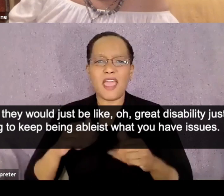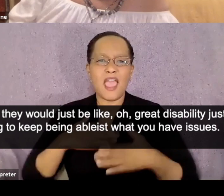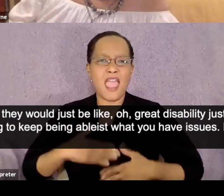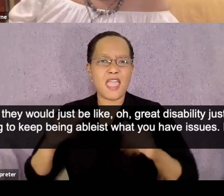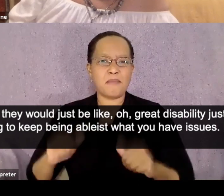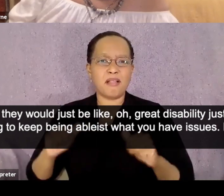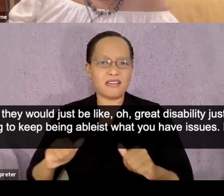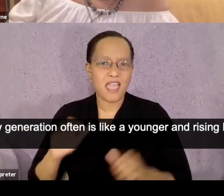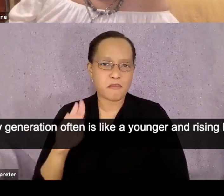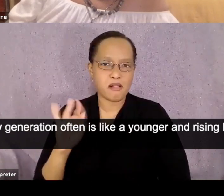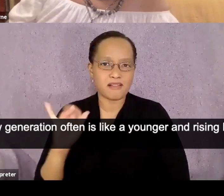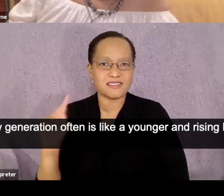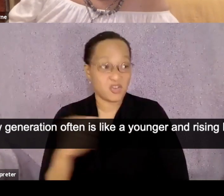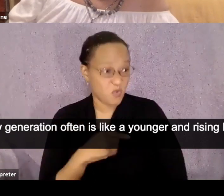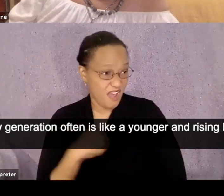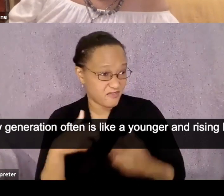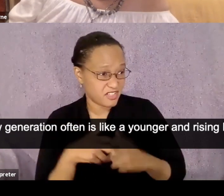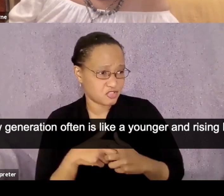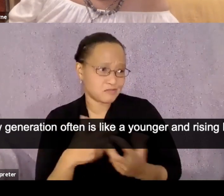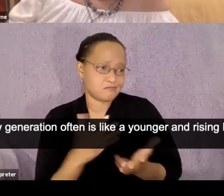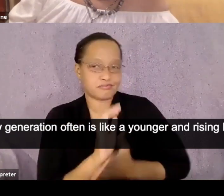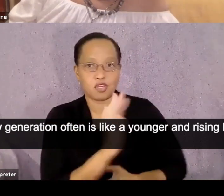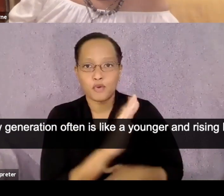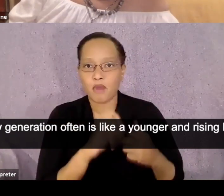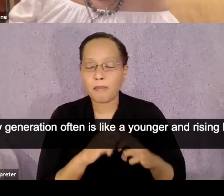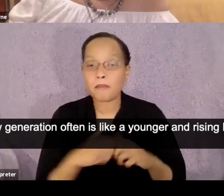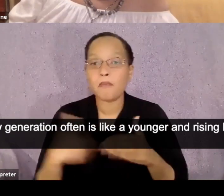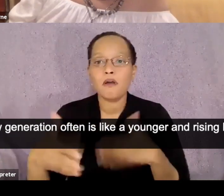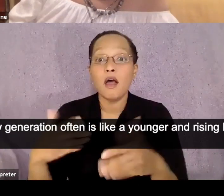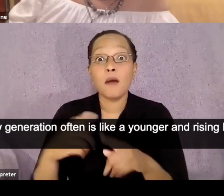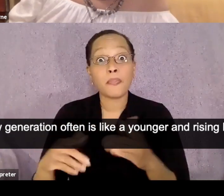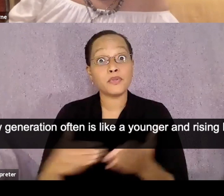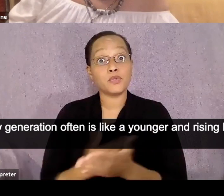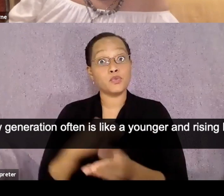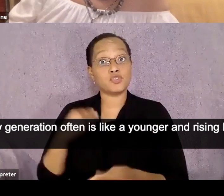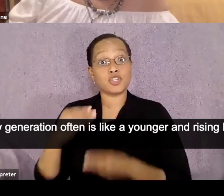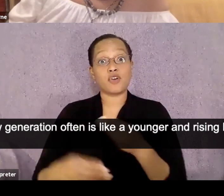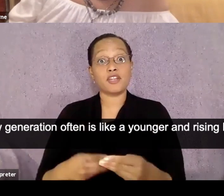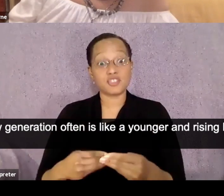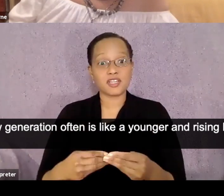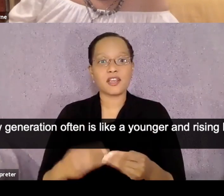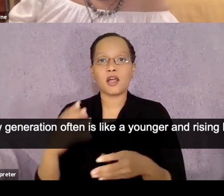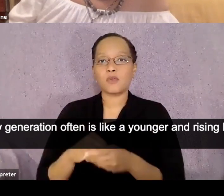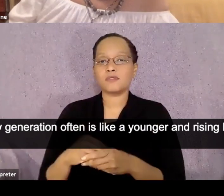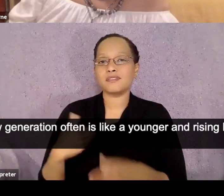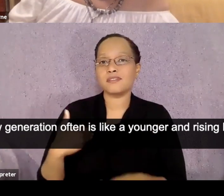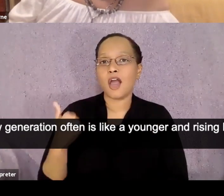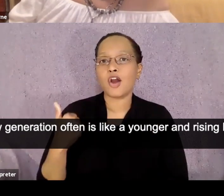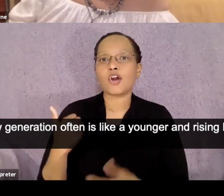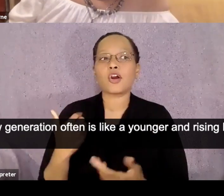just depressing. But, the new generation often is like of younger and